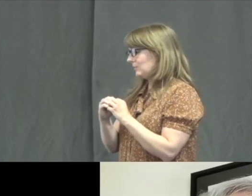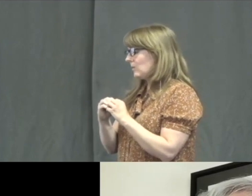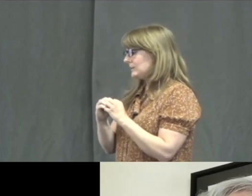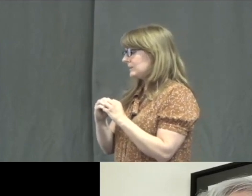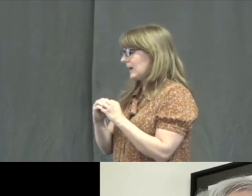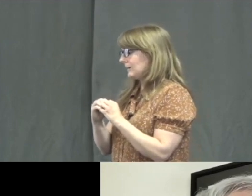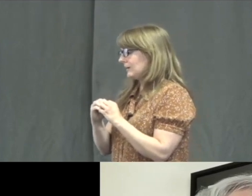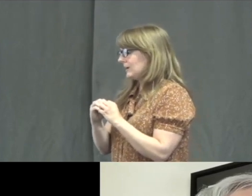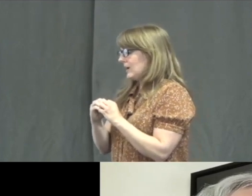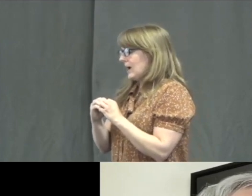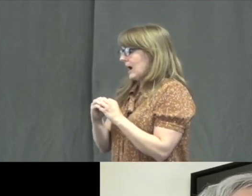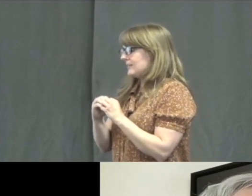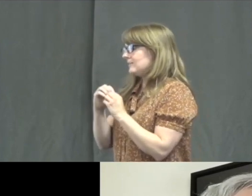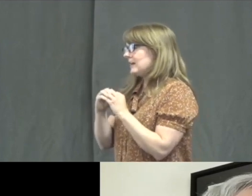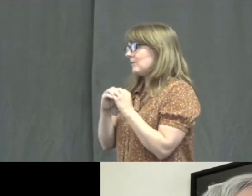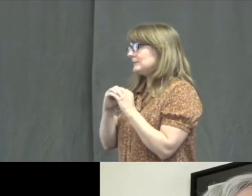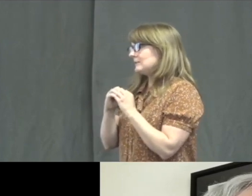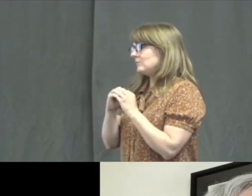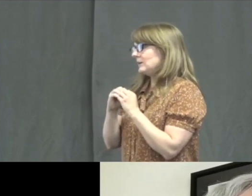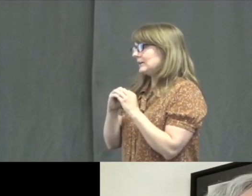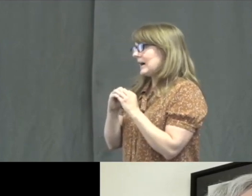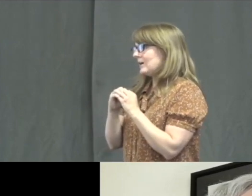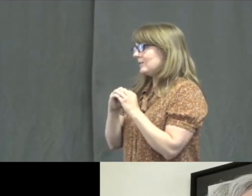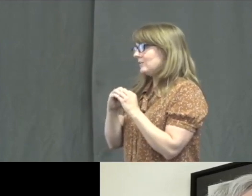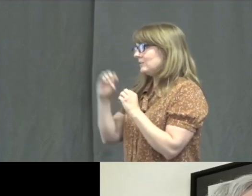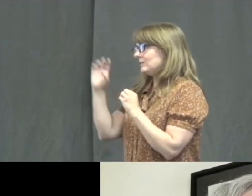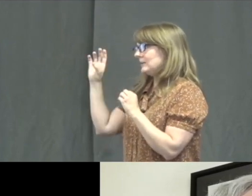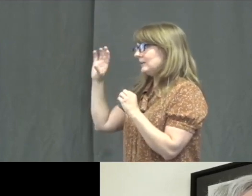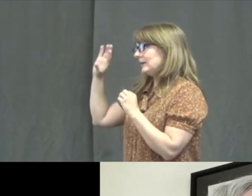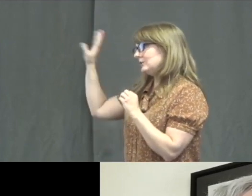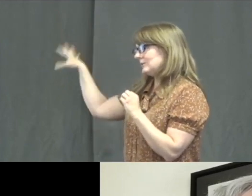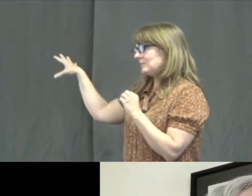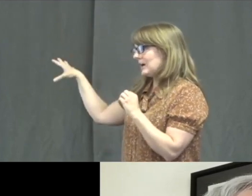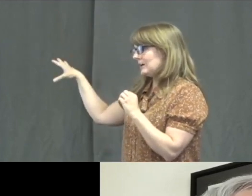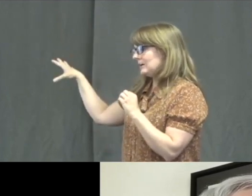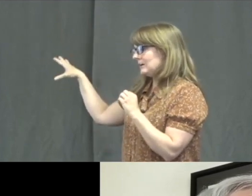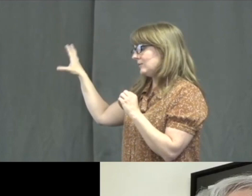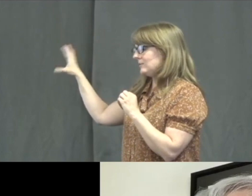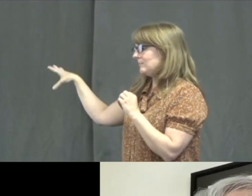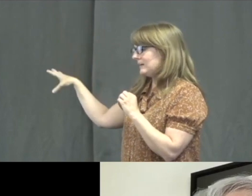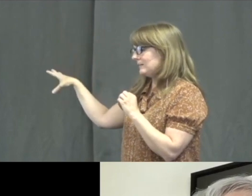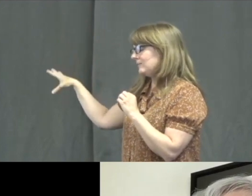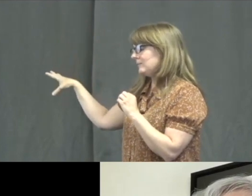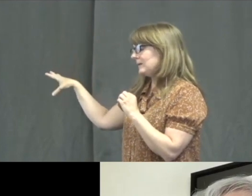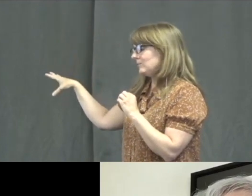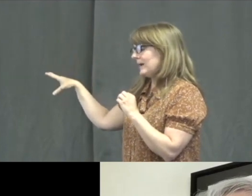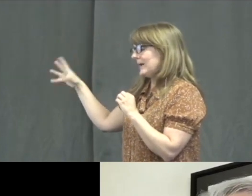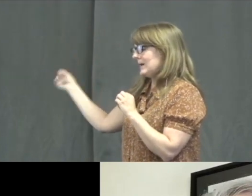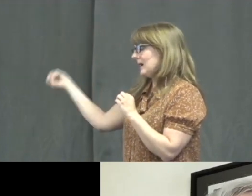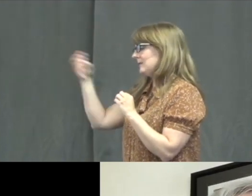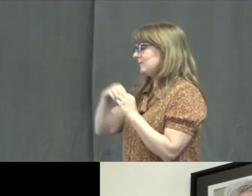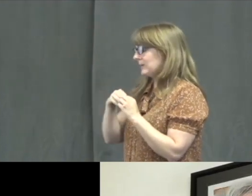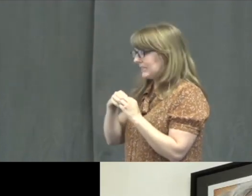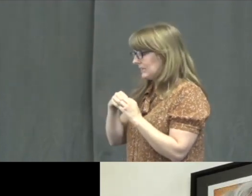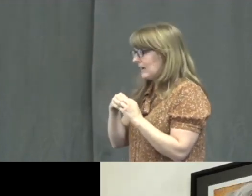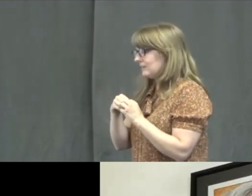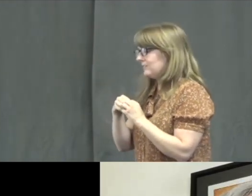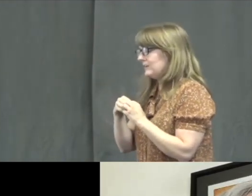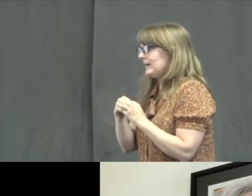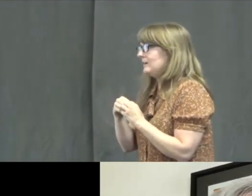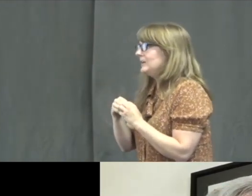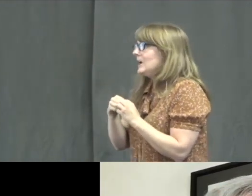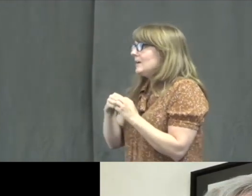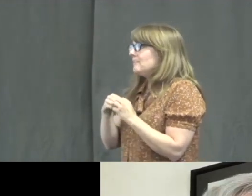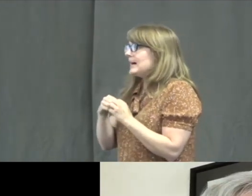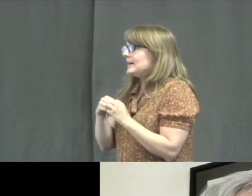really want together. And then if that one doesn't work out, then they like ship that, the female away, and then they'll bring in another